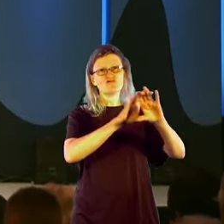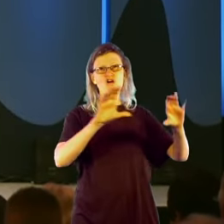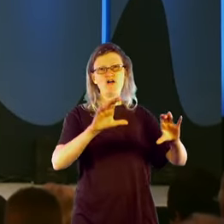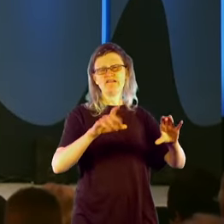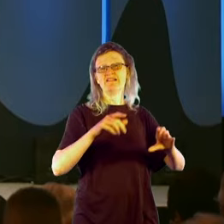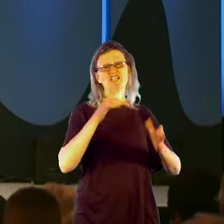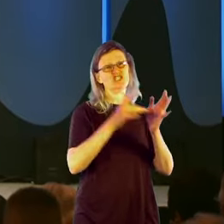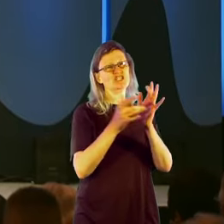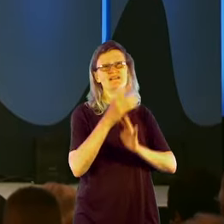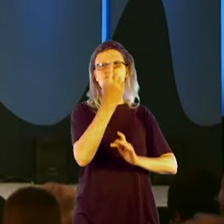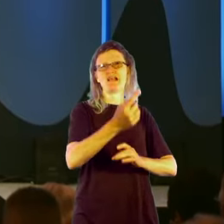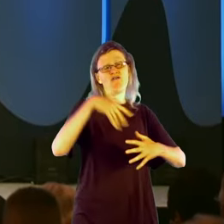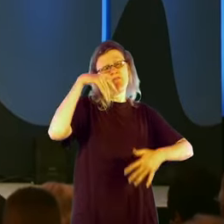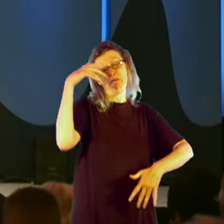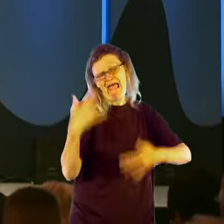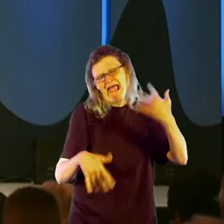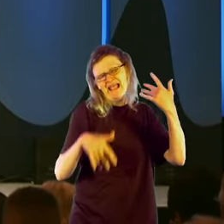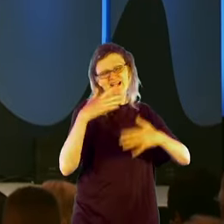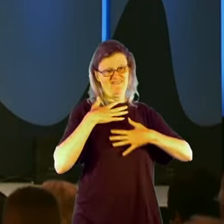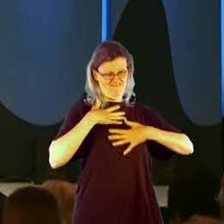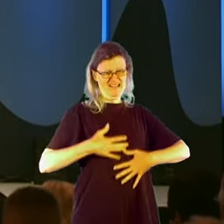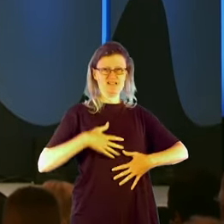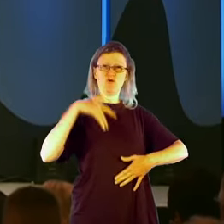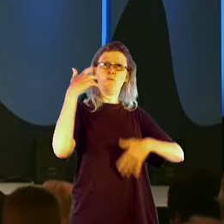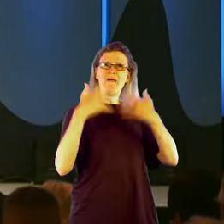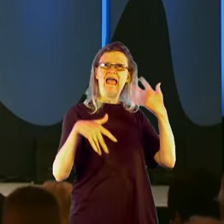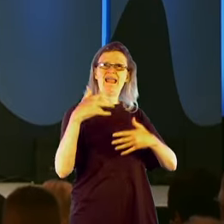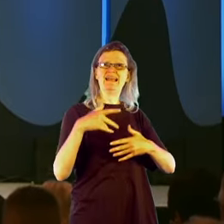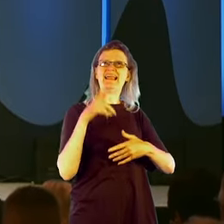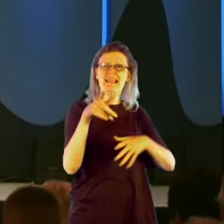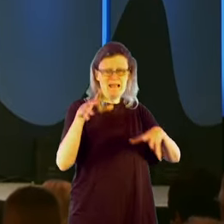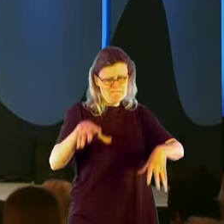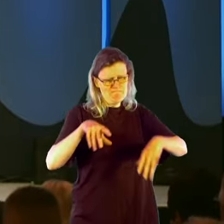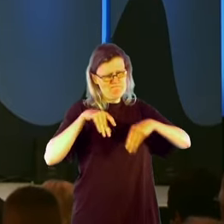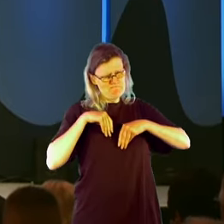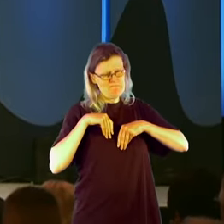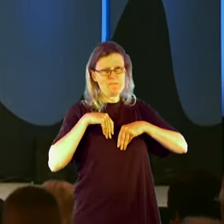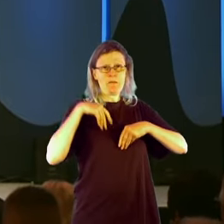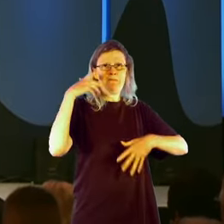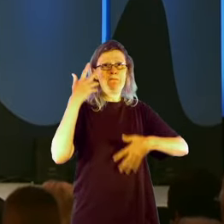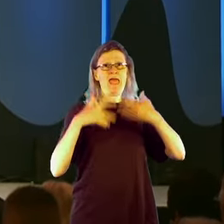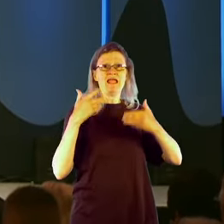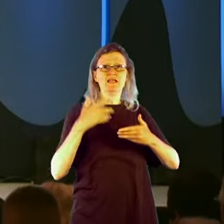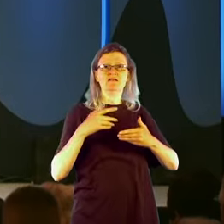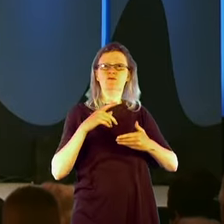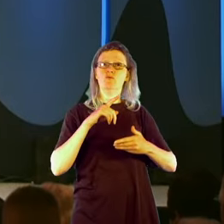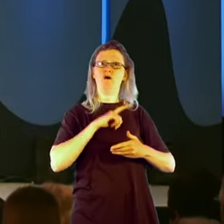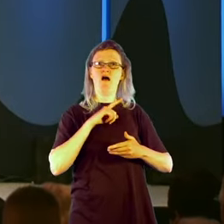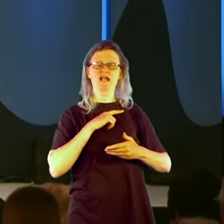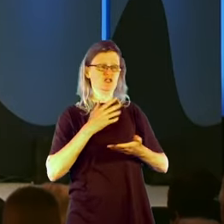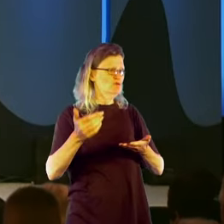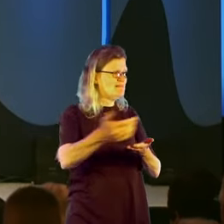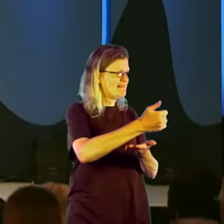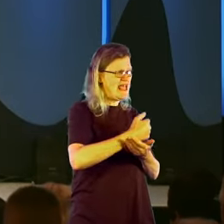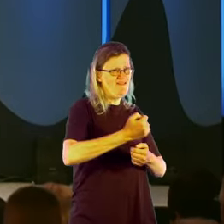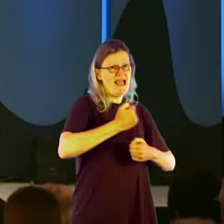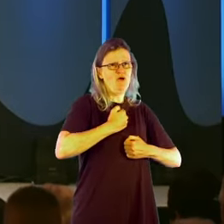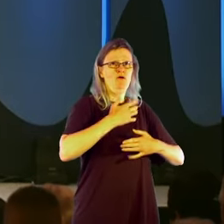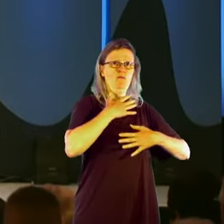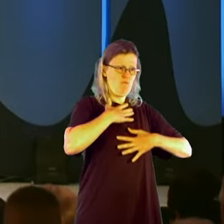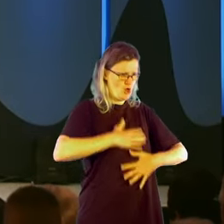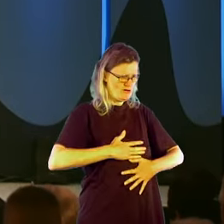cross. He bore physical brokenness in his body in order to redeem our physical bodies from